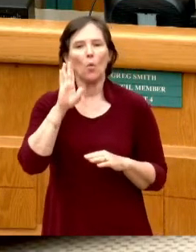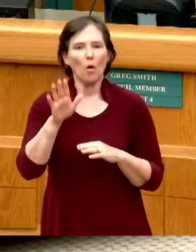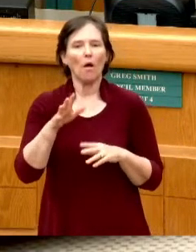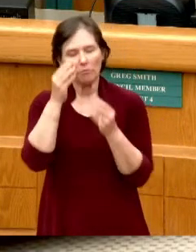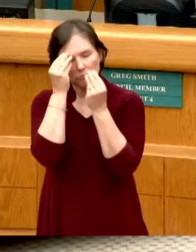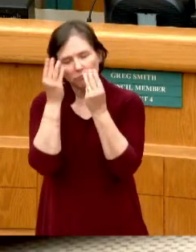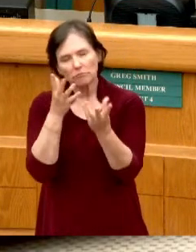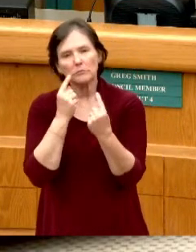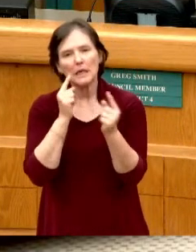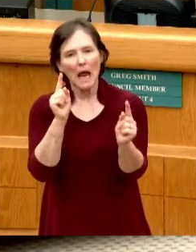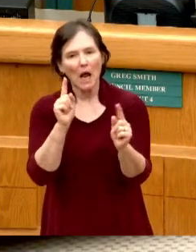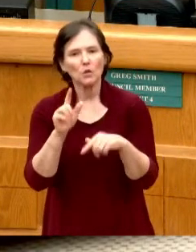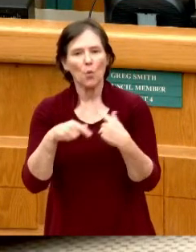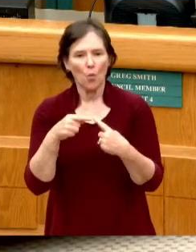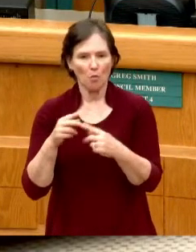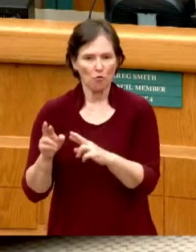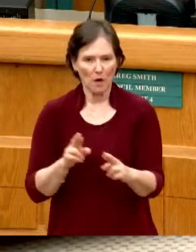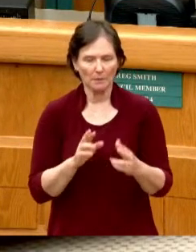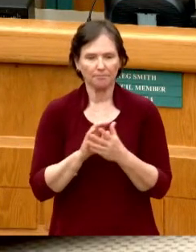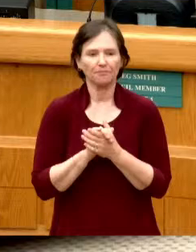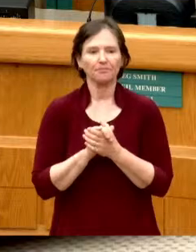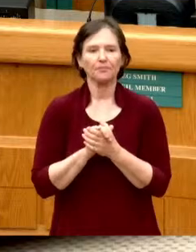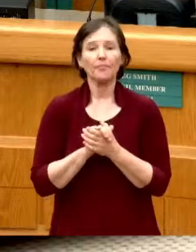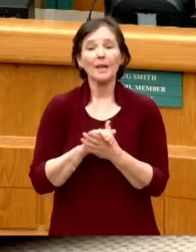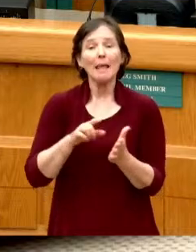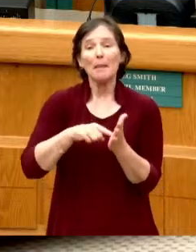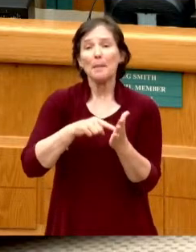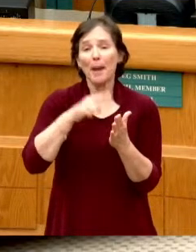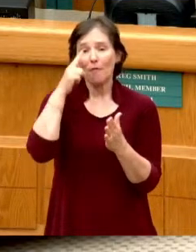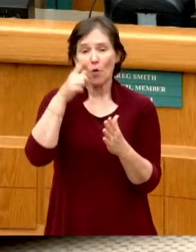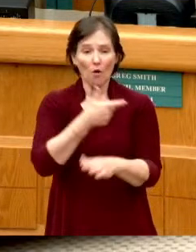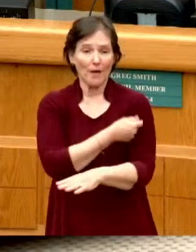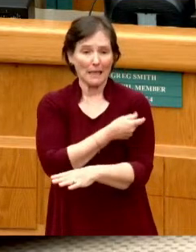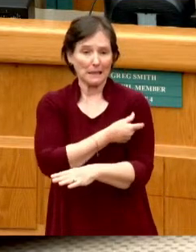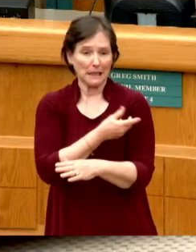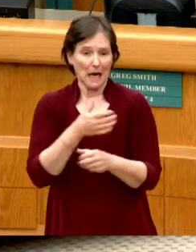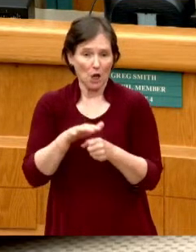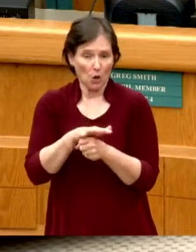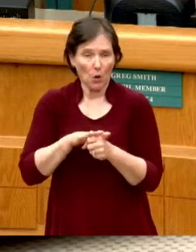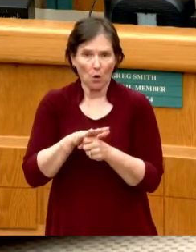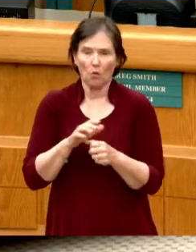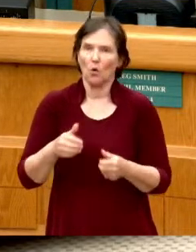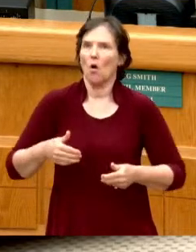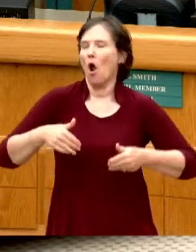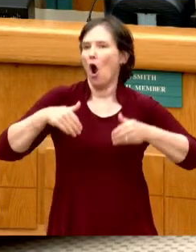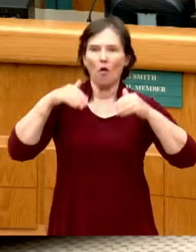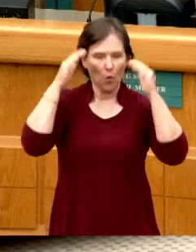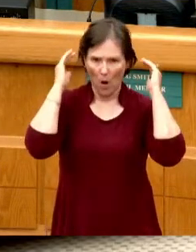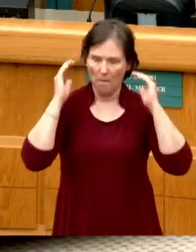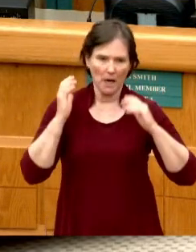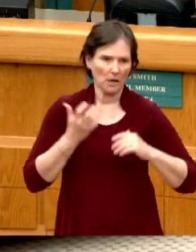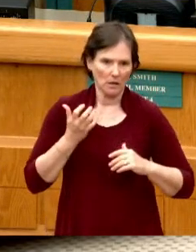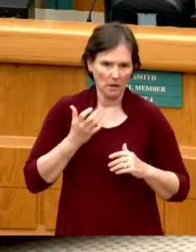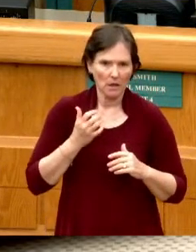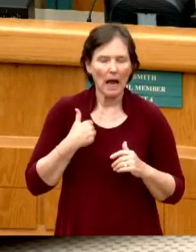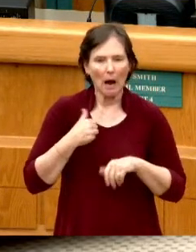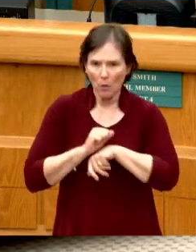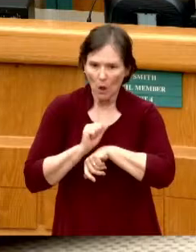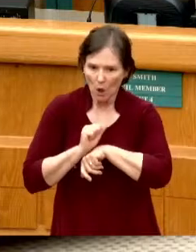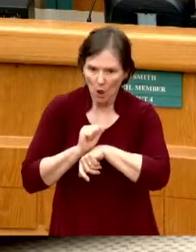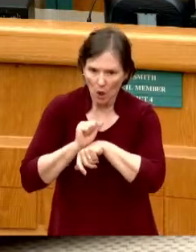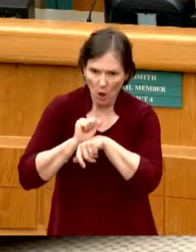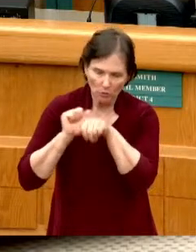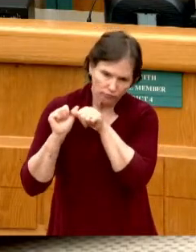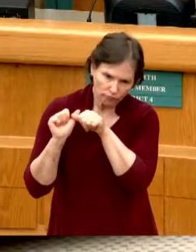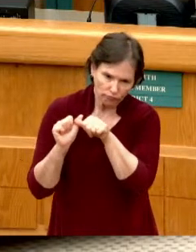endeavor. The demand for vaccines in our area has been overwhelming, and I am working tirelessly to ensure